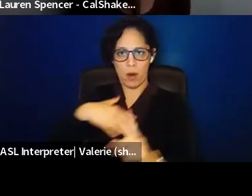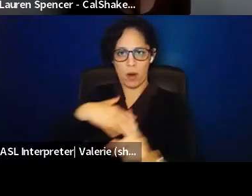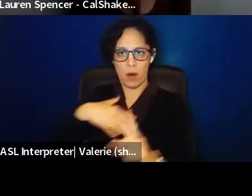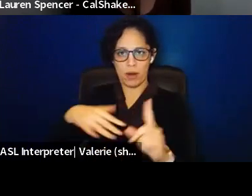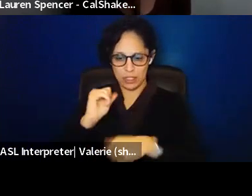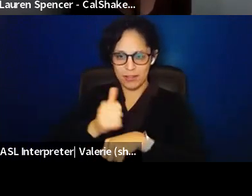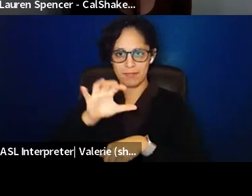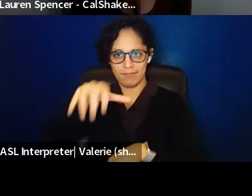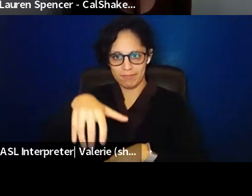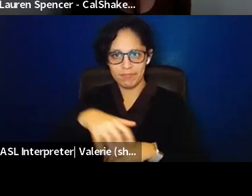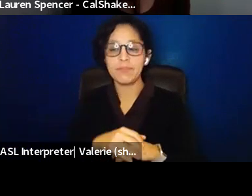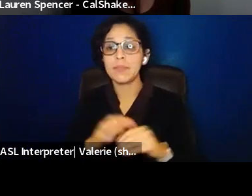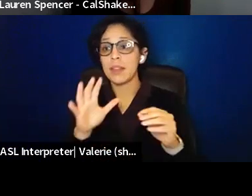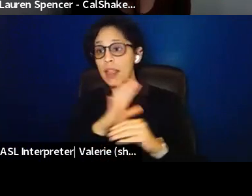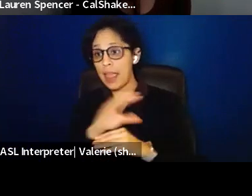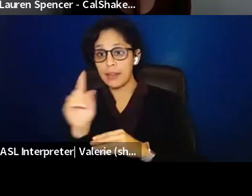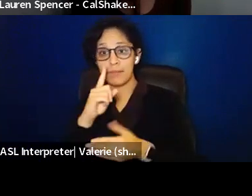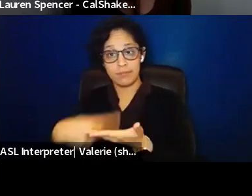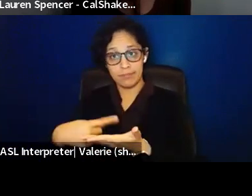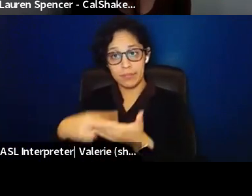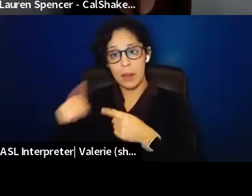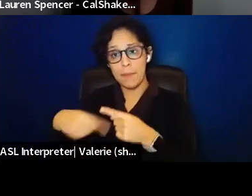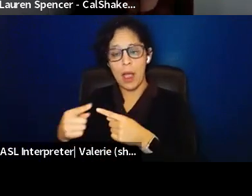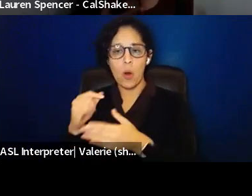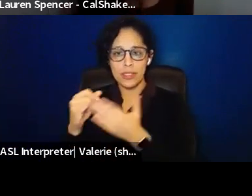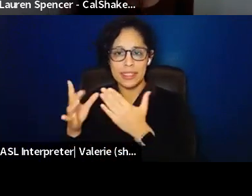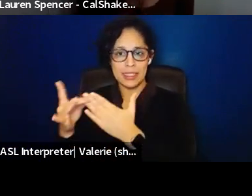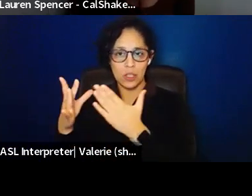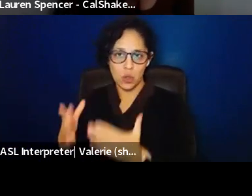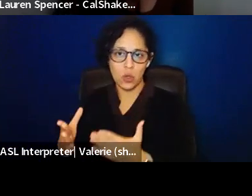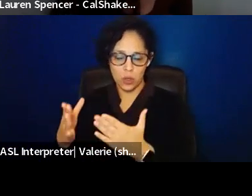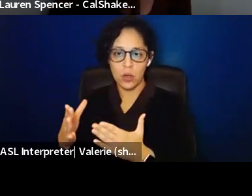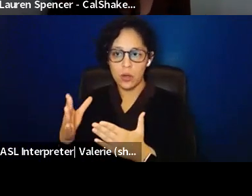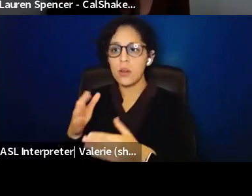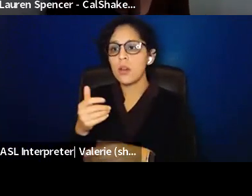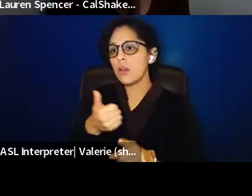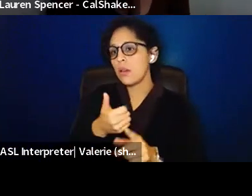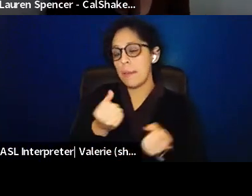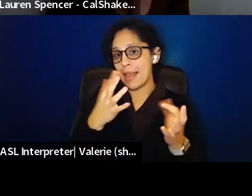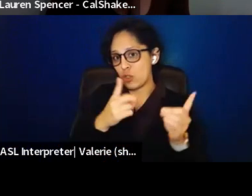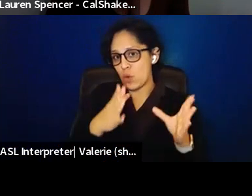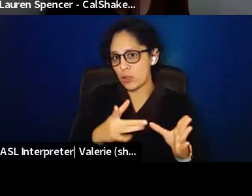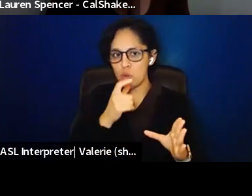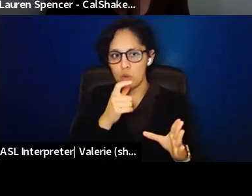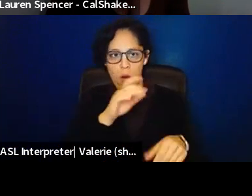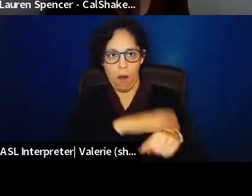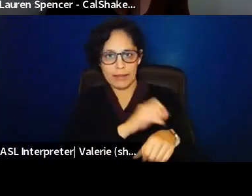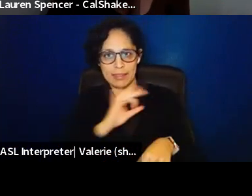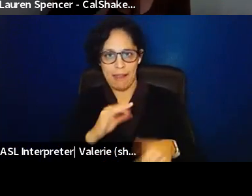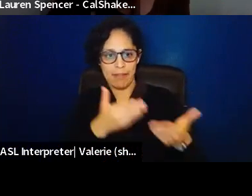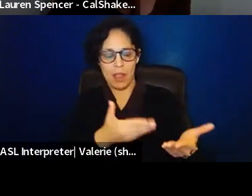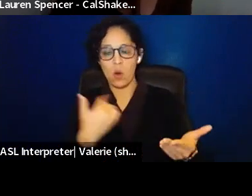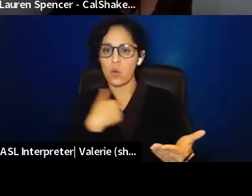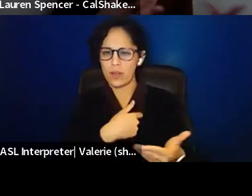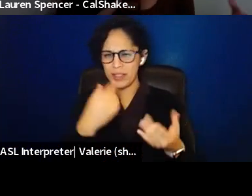with artistic leadership, Eric Ting, who's the artistic director, as well as the many folks who are on staff there, there was a thought about who are, and